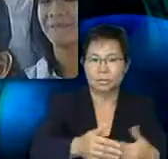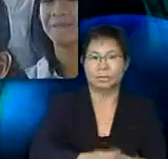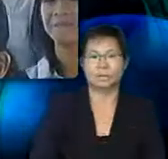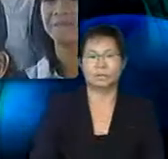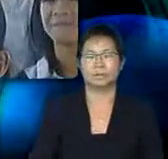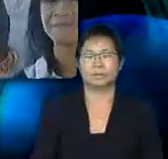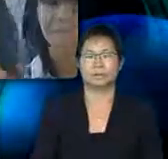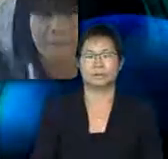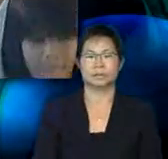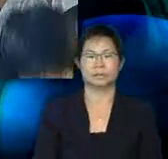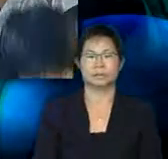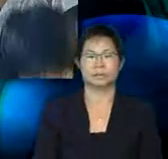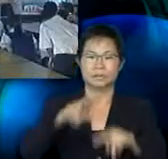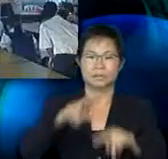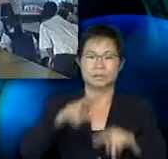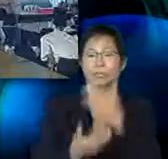Sit down.